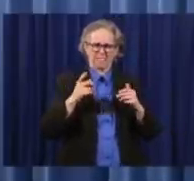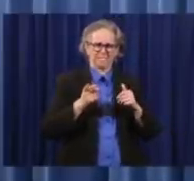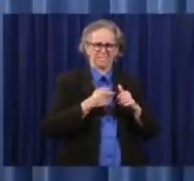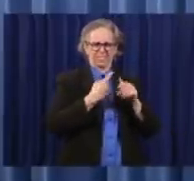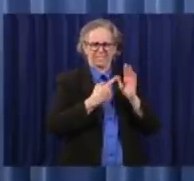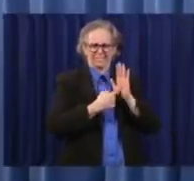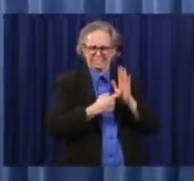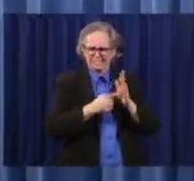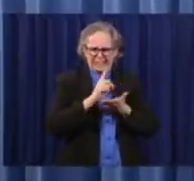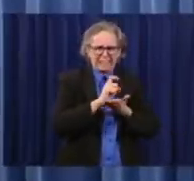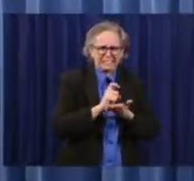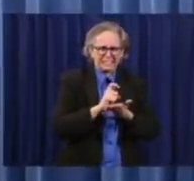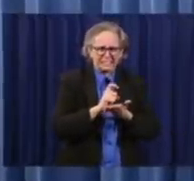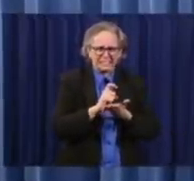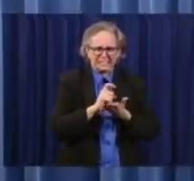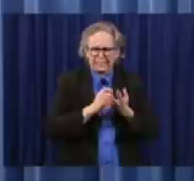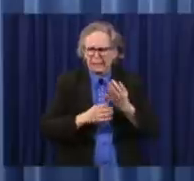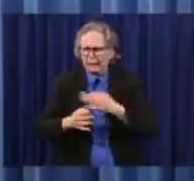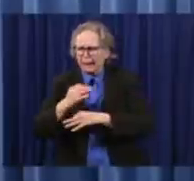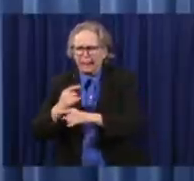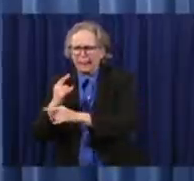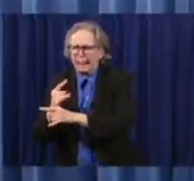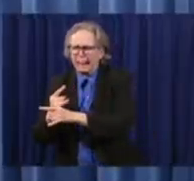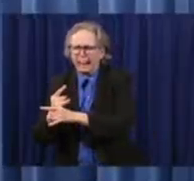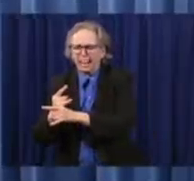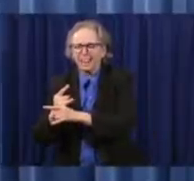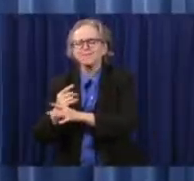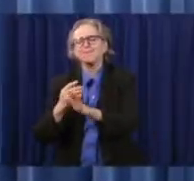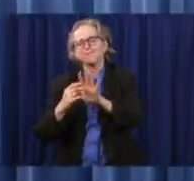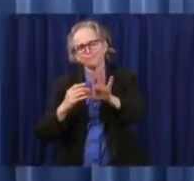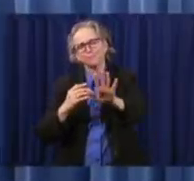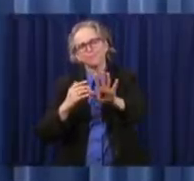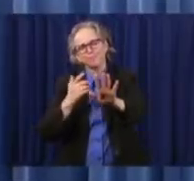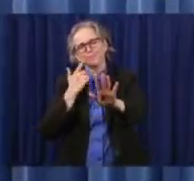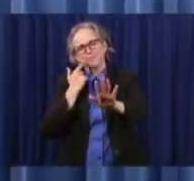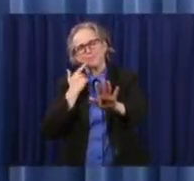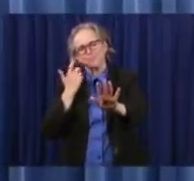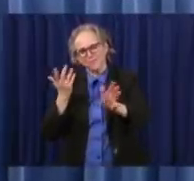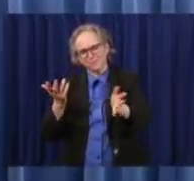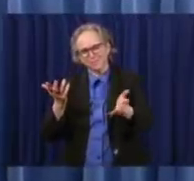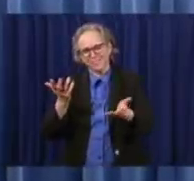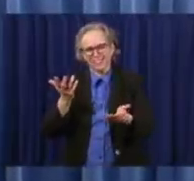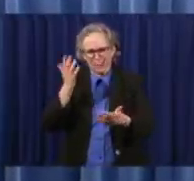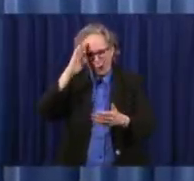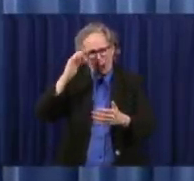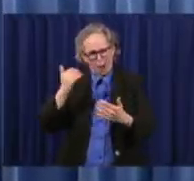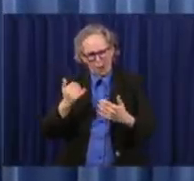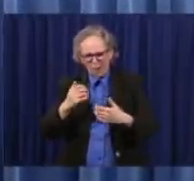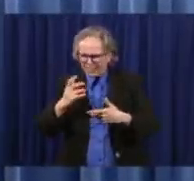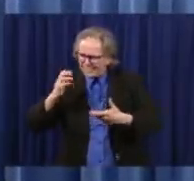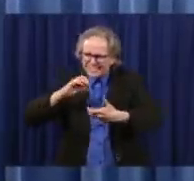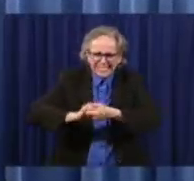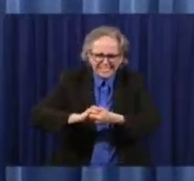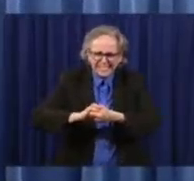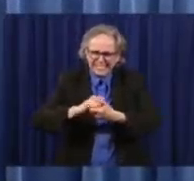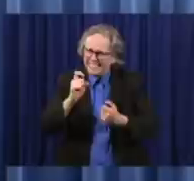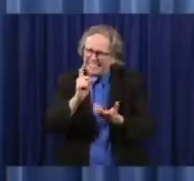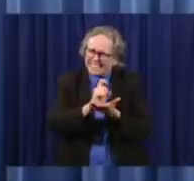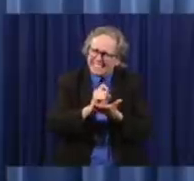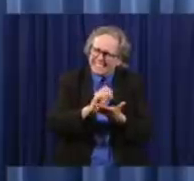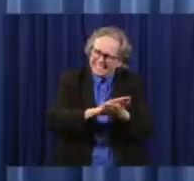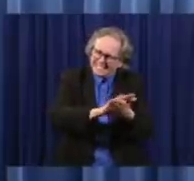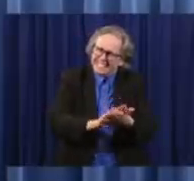made instead of the liquor. But now's the time to pull together and get the sanitizer. So